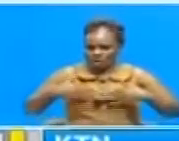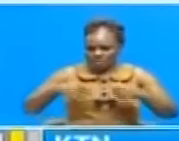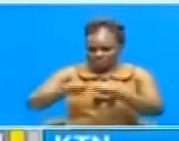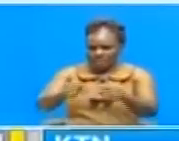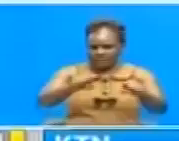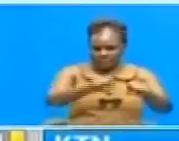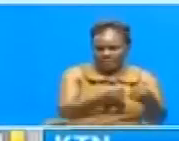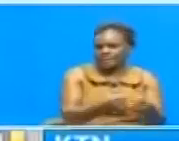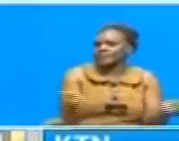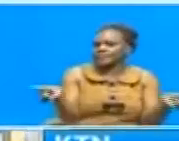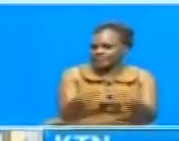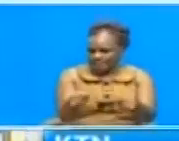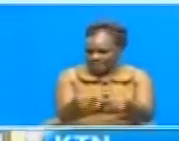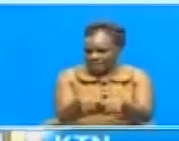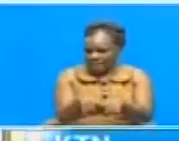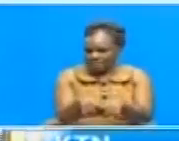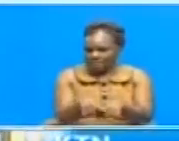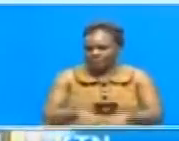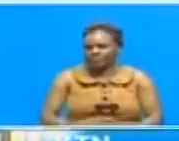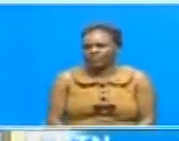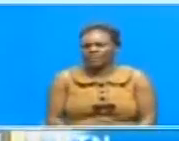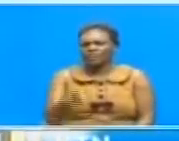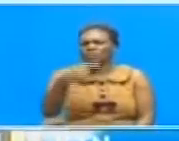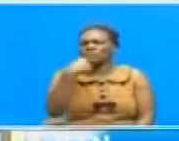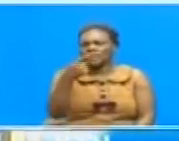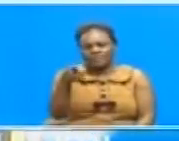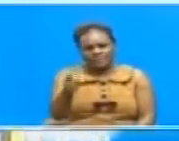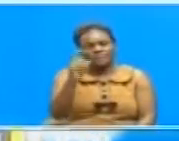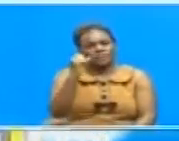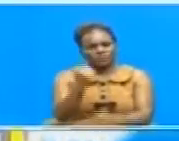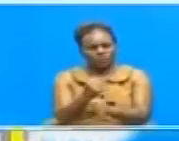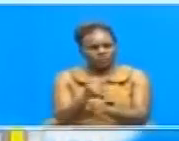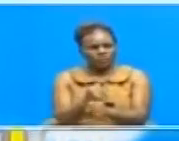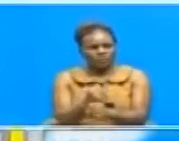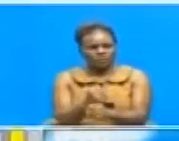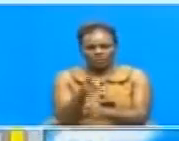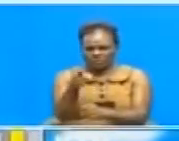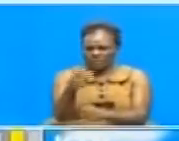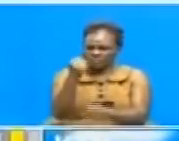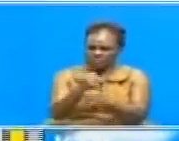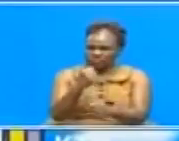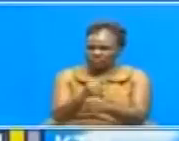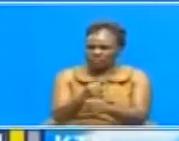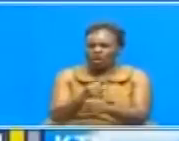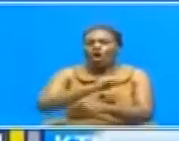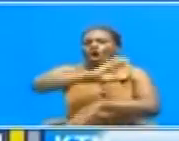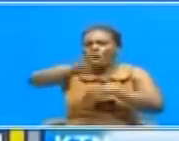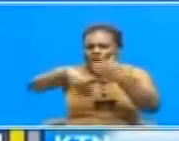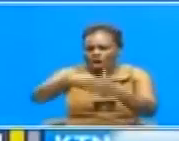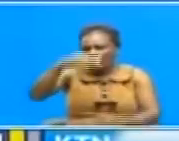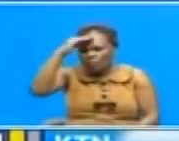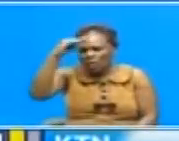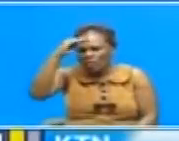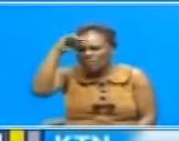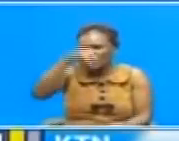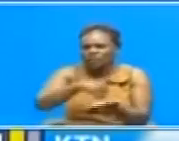organs, government systems, just like the way they do the body. So are you saying let it be done? So are you saying this crackdown should extend to all types of